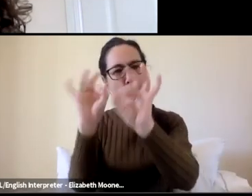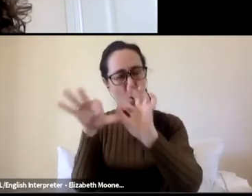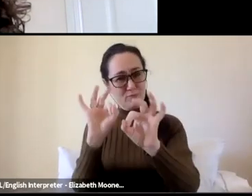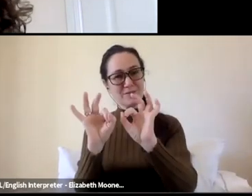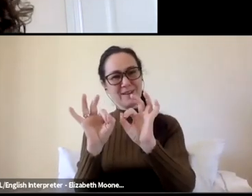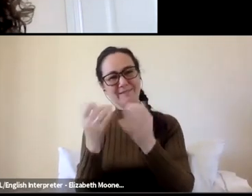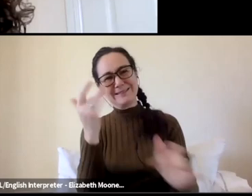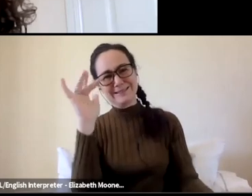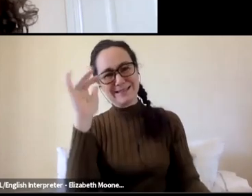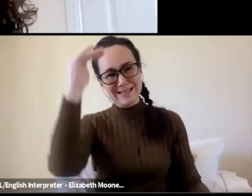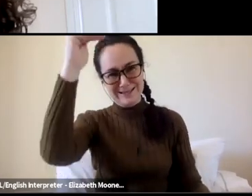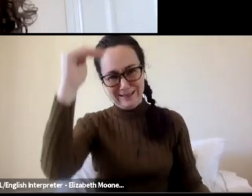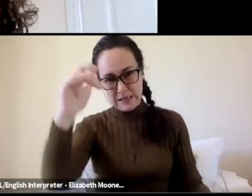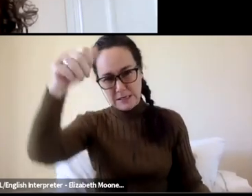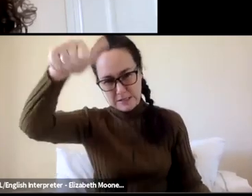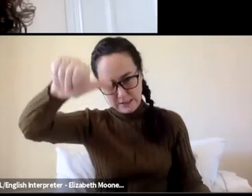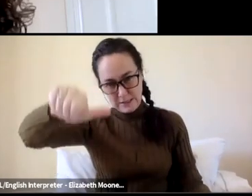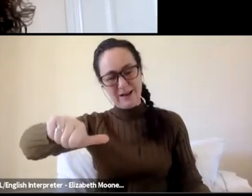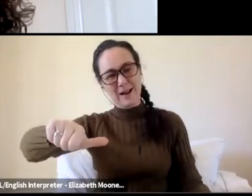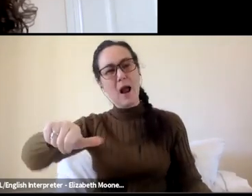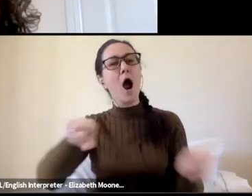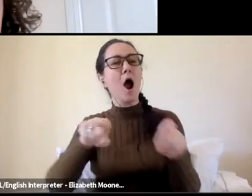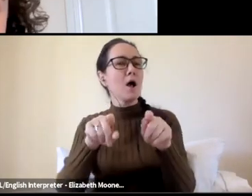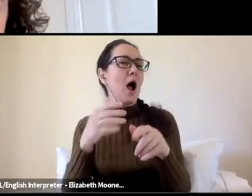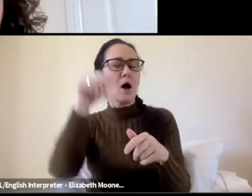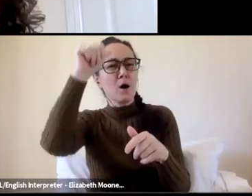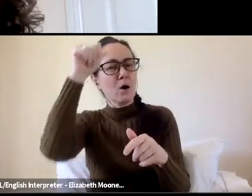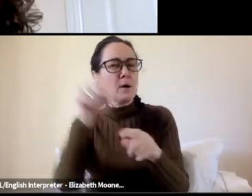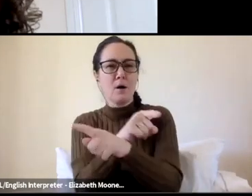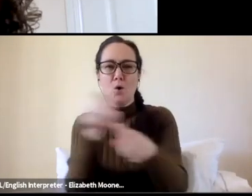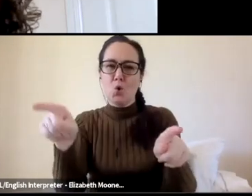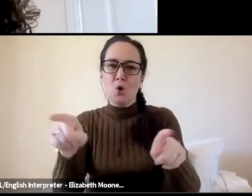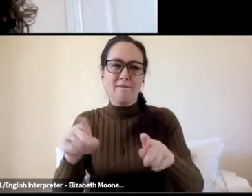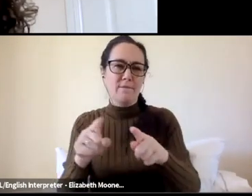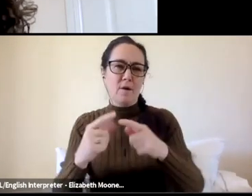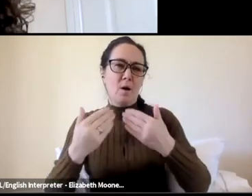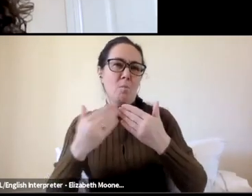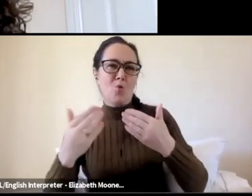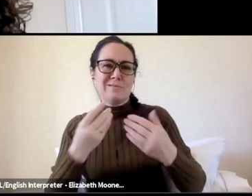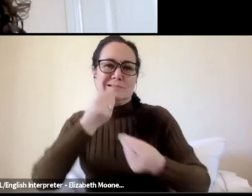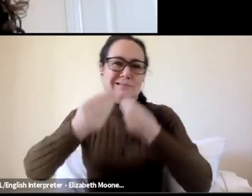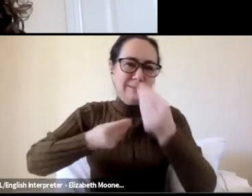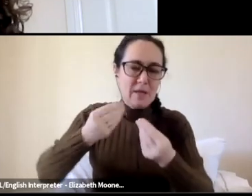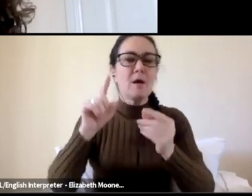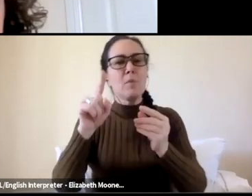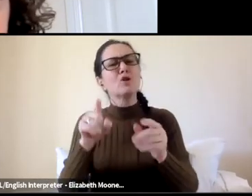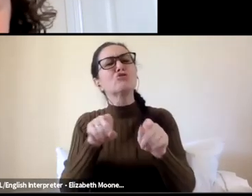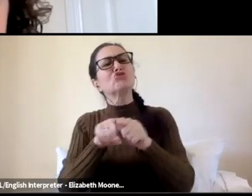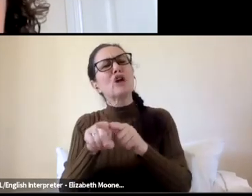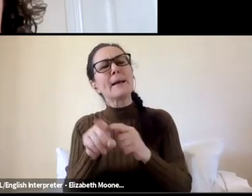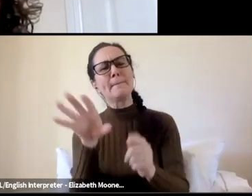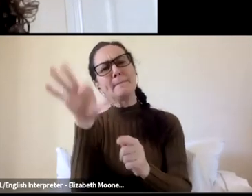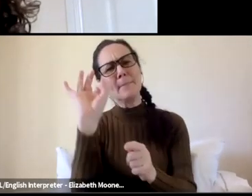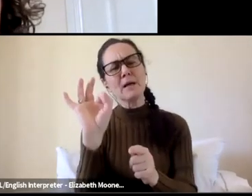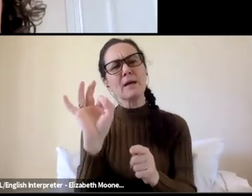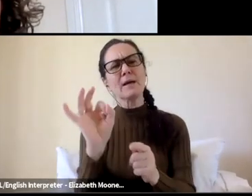obviously doesn't cover the kind of vast area of work that people are likely to do. So please do just try to choose the option which is most